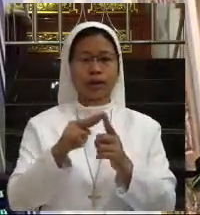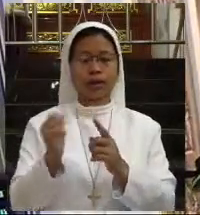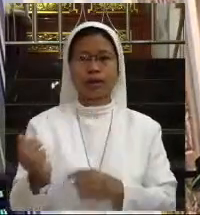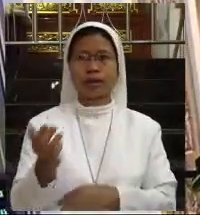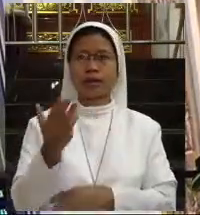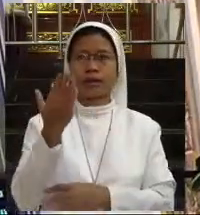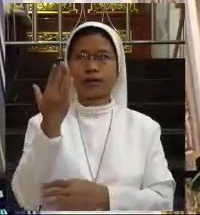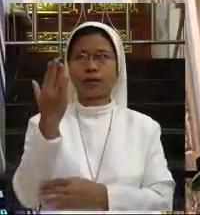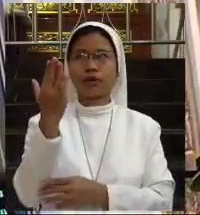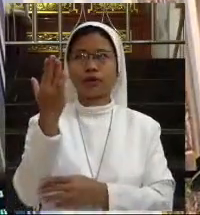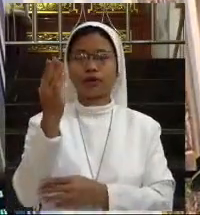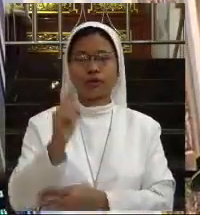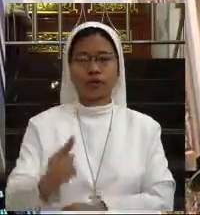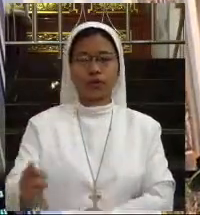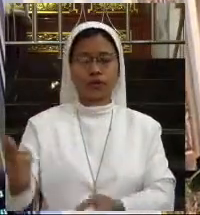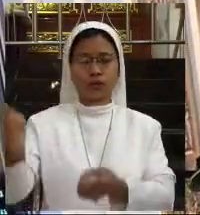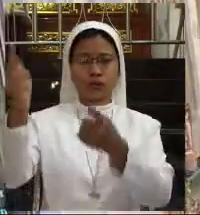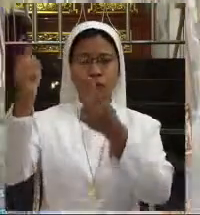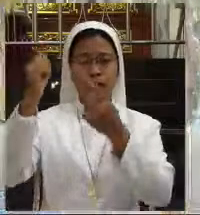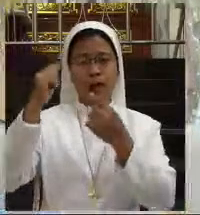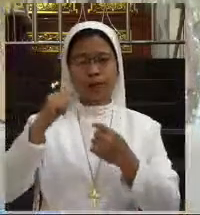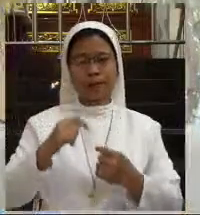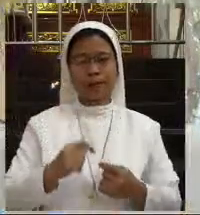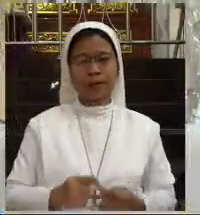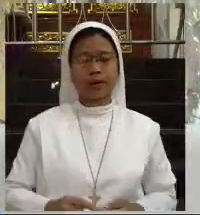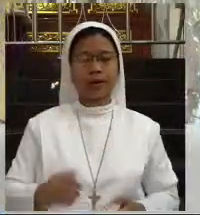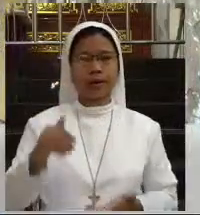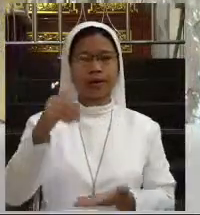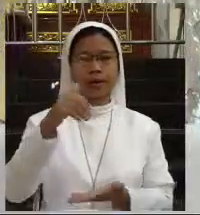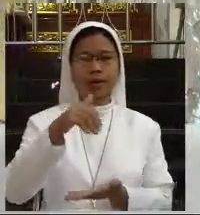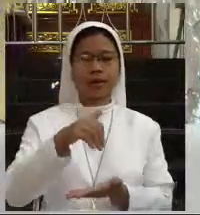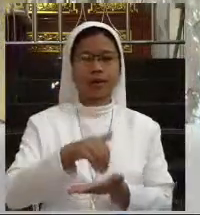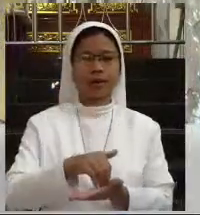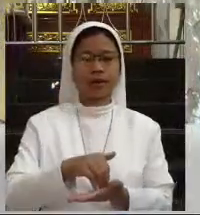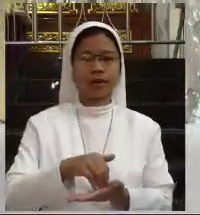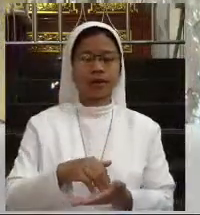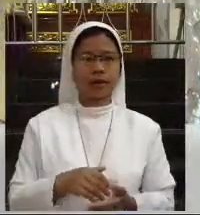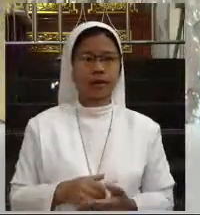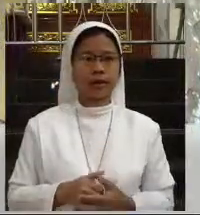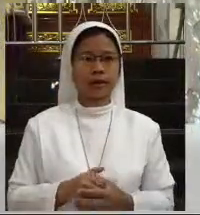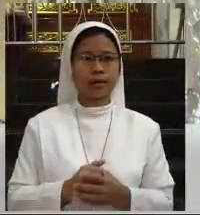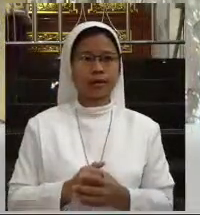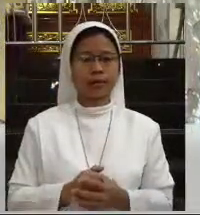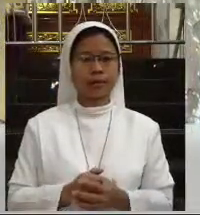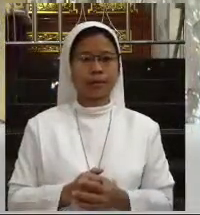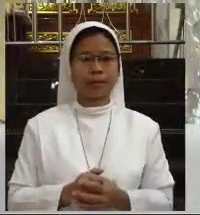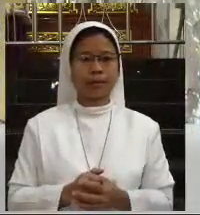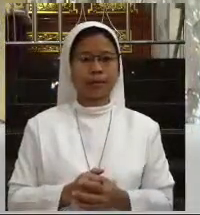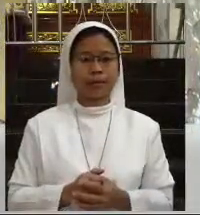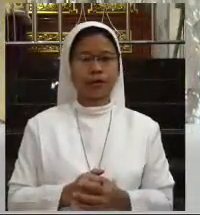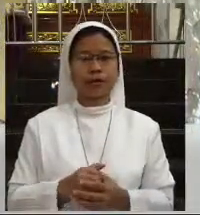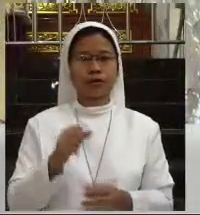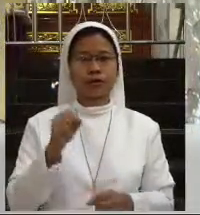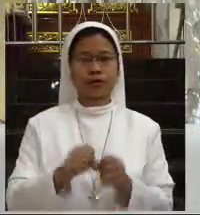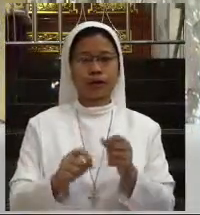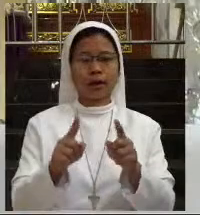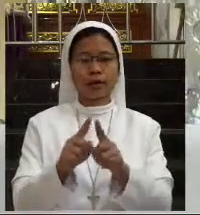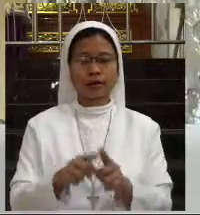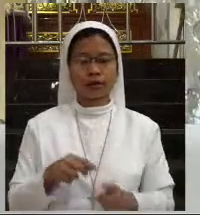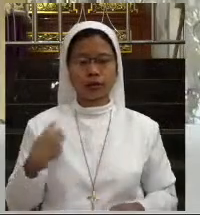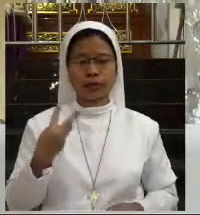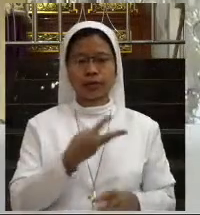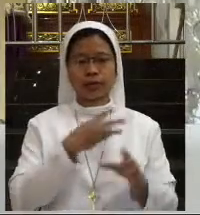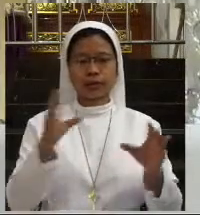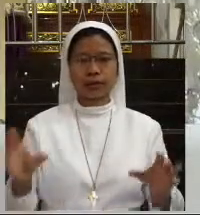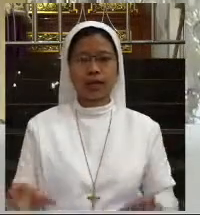resurrection until you come again. Therefore, as we